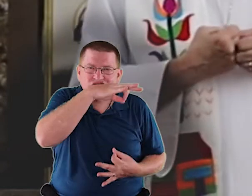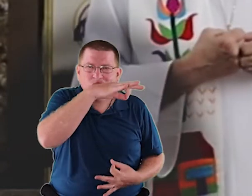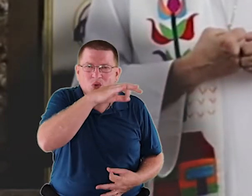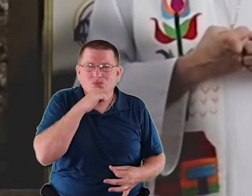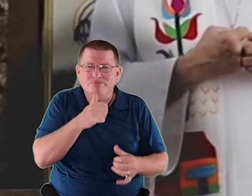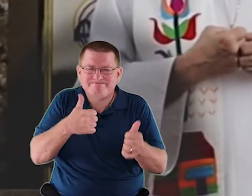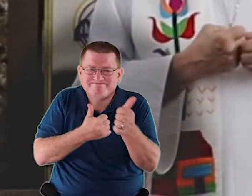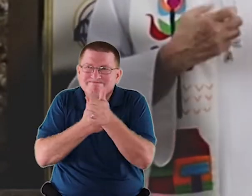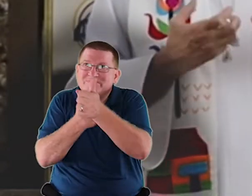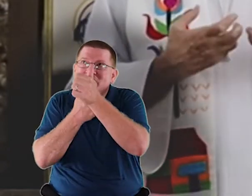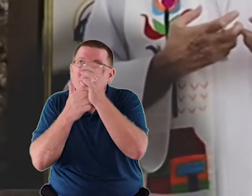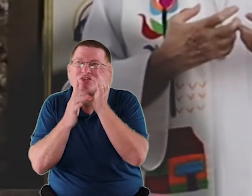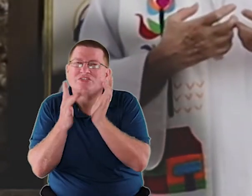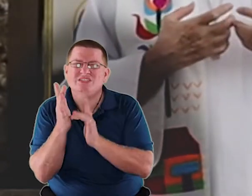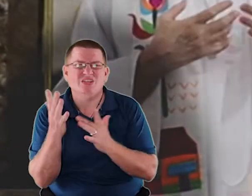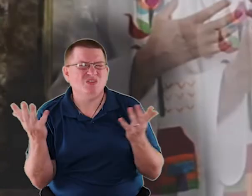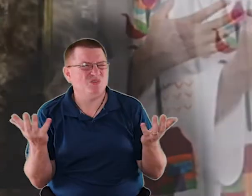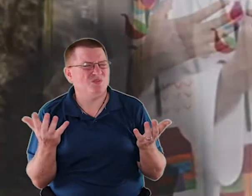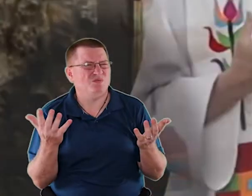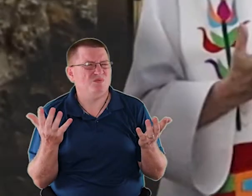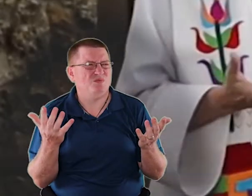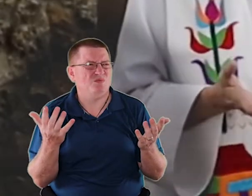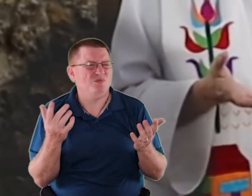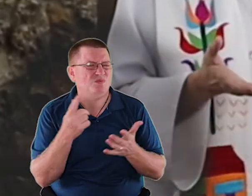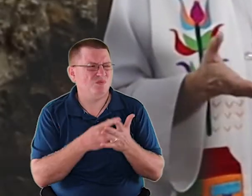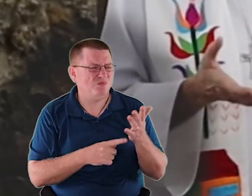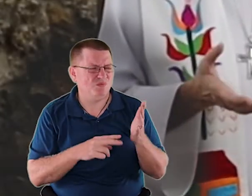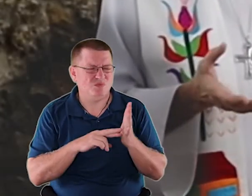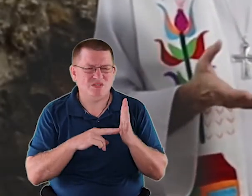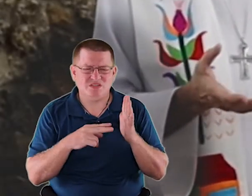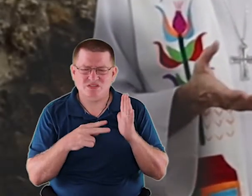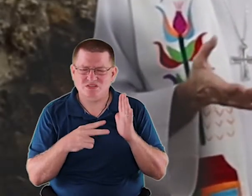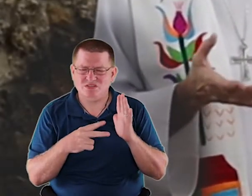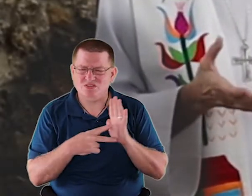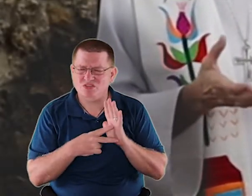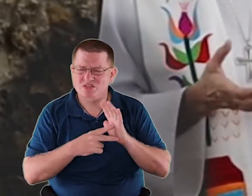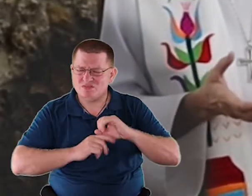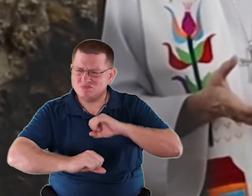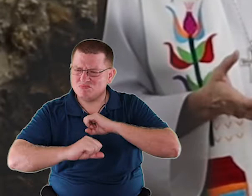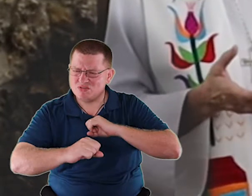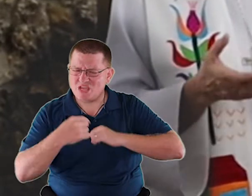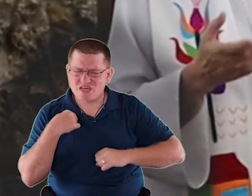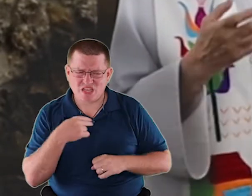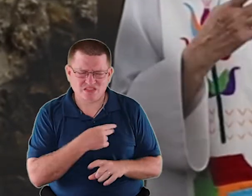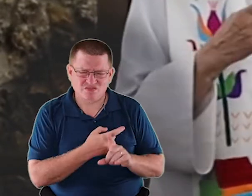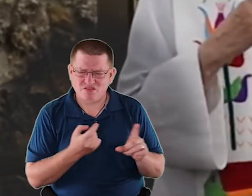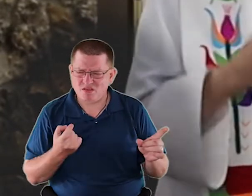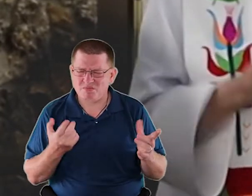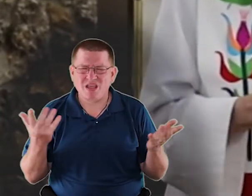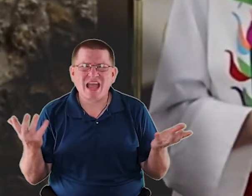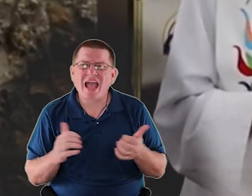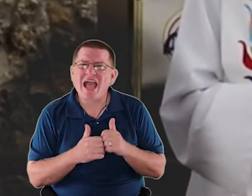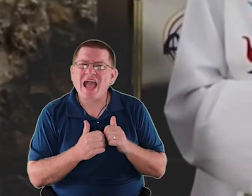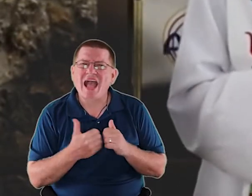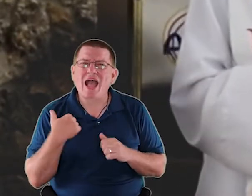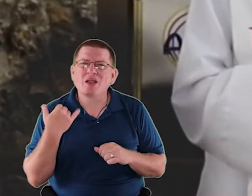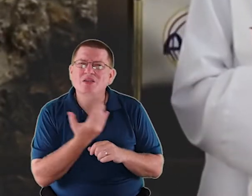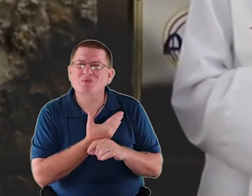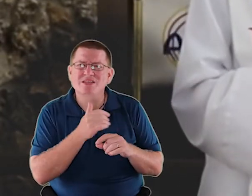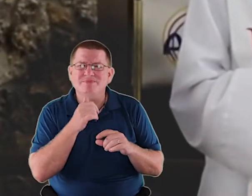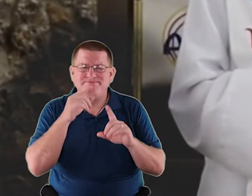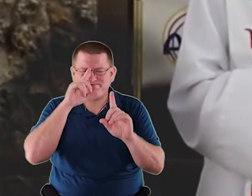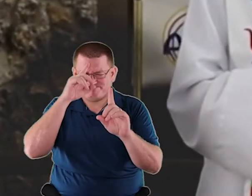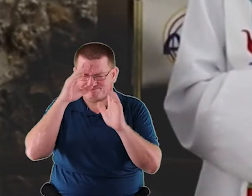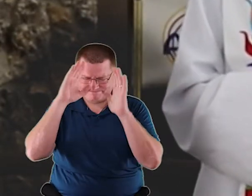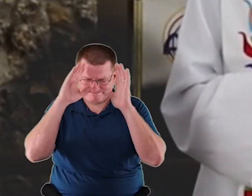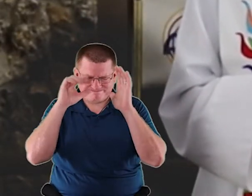from Jesus. So, what kinds of things does Jesus the gate protect us from? How might we be stolen away